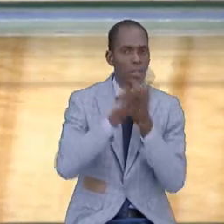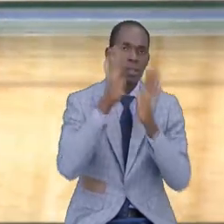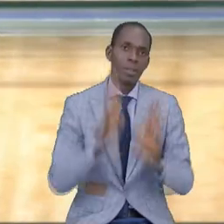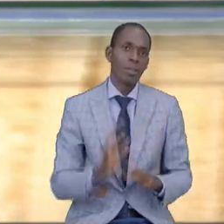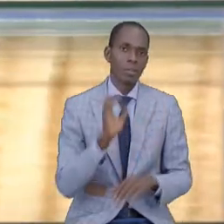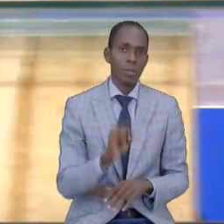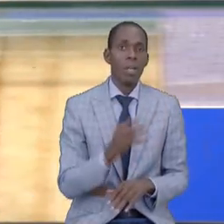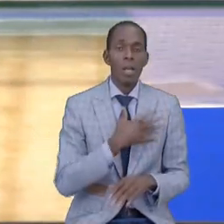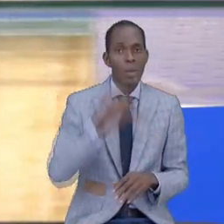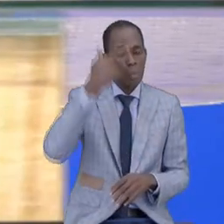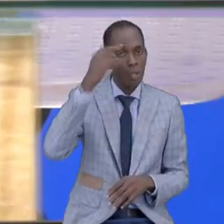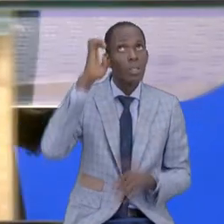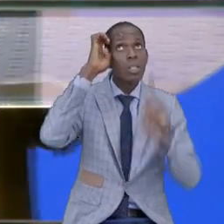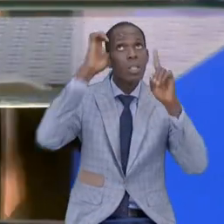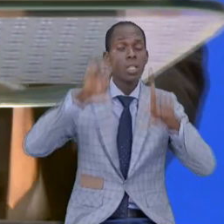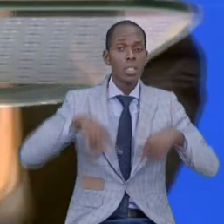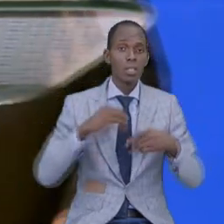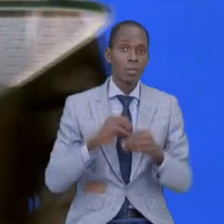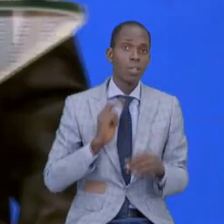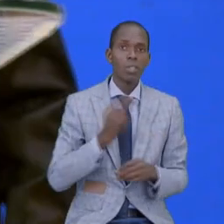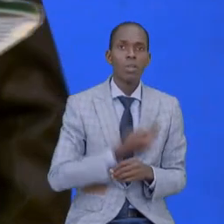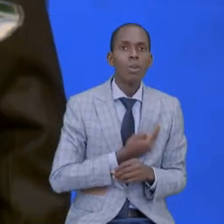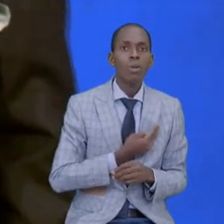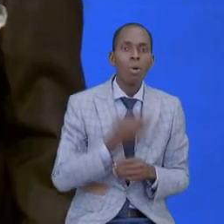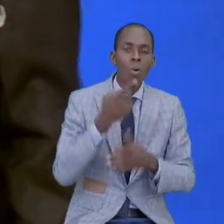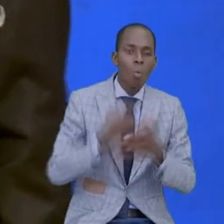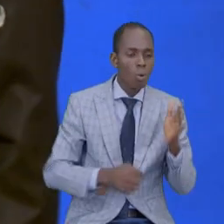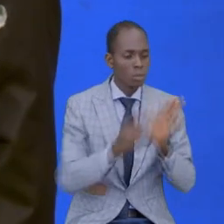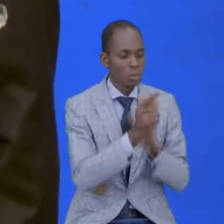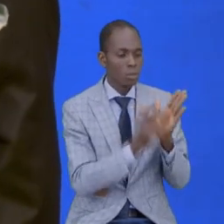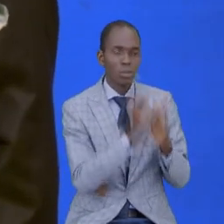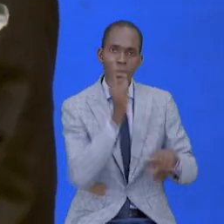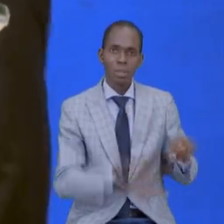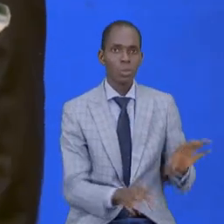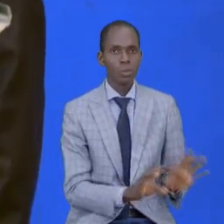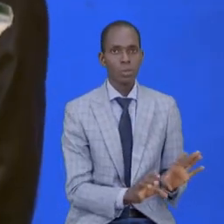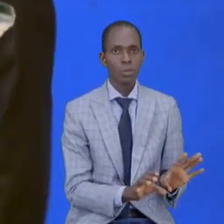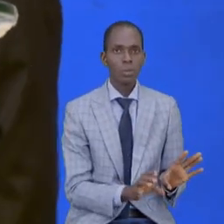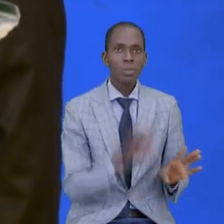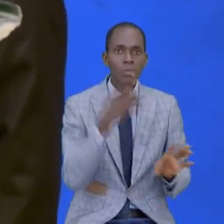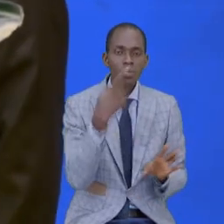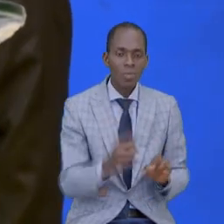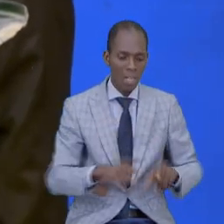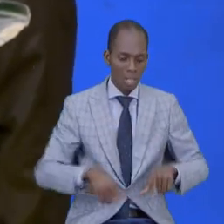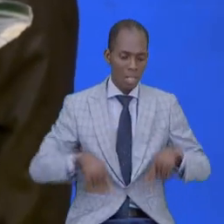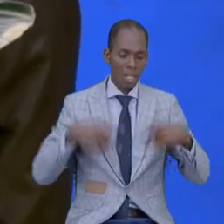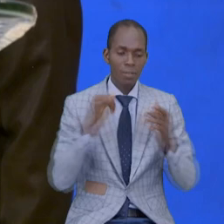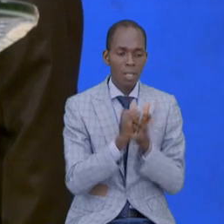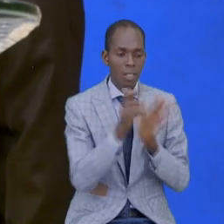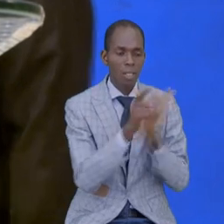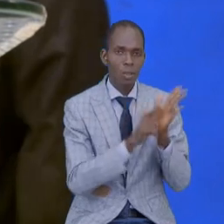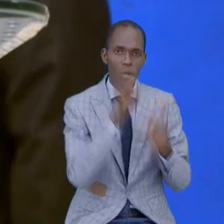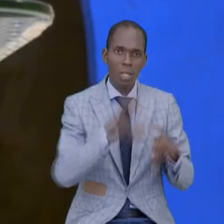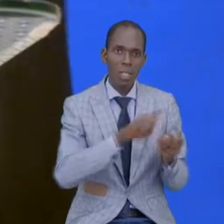because he lives in us, what the law could not do, the light that the law could not